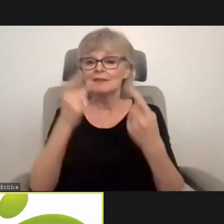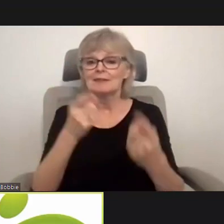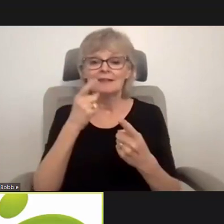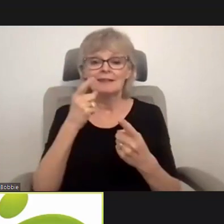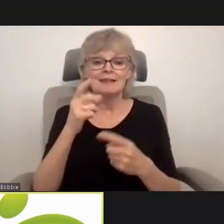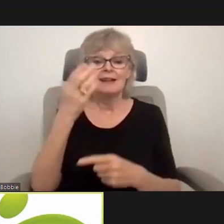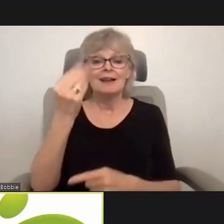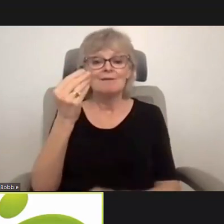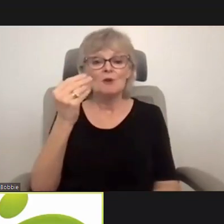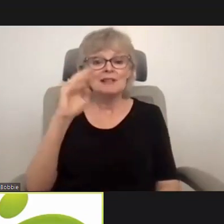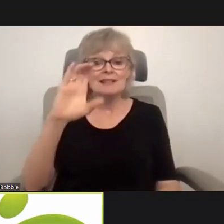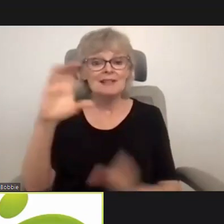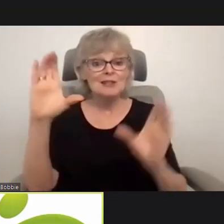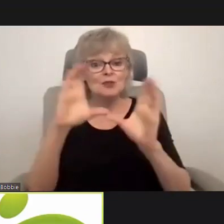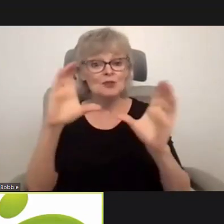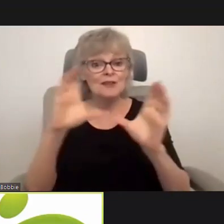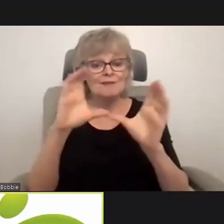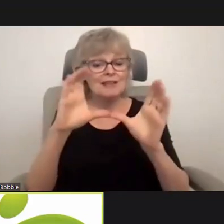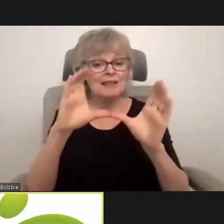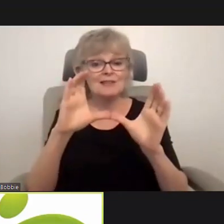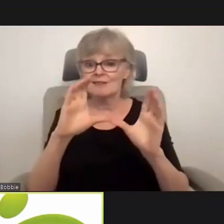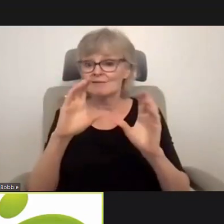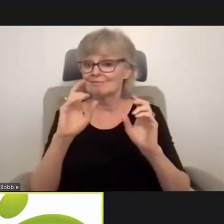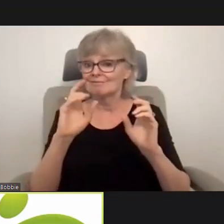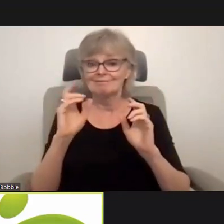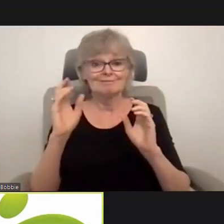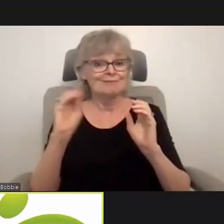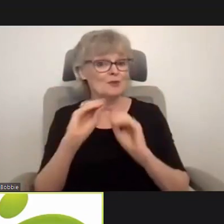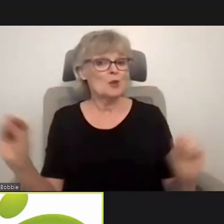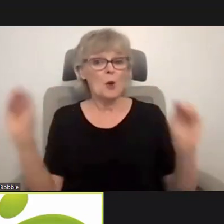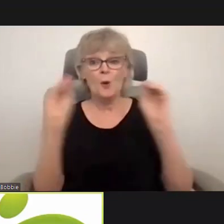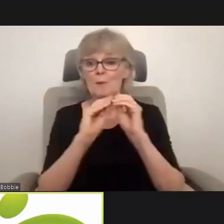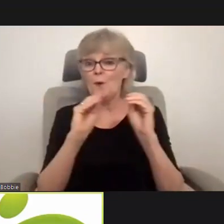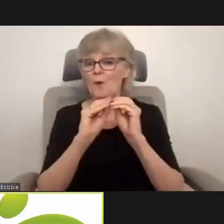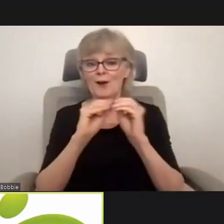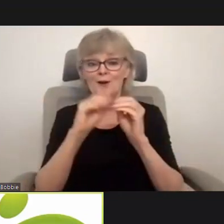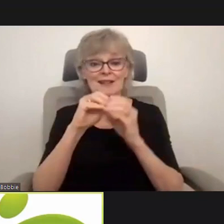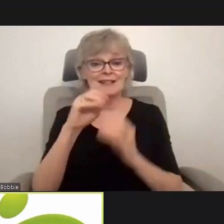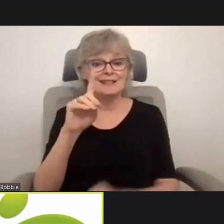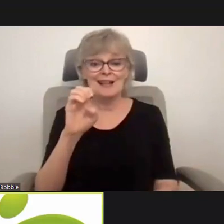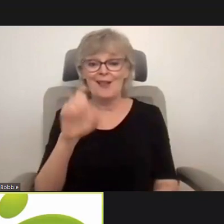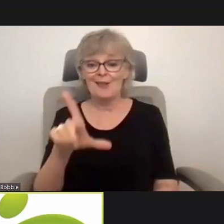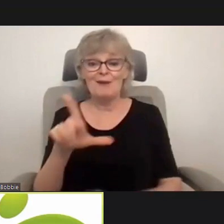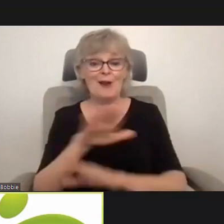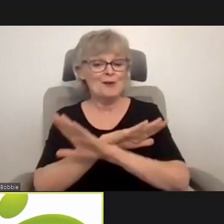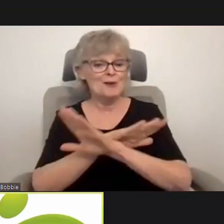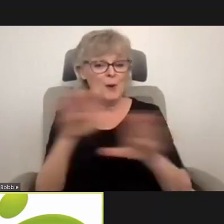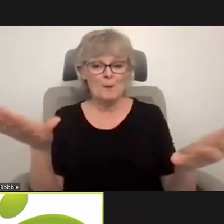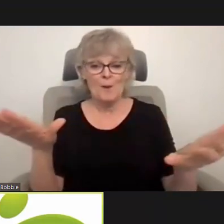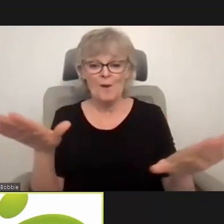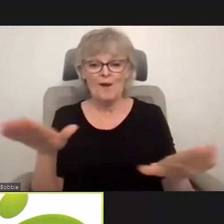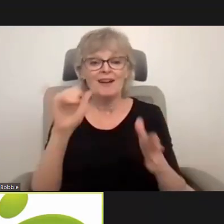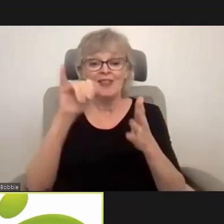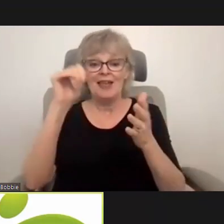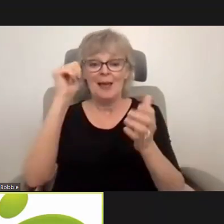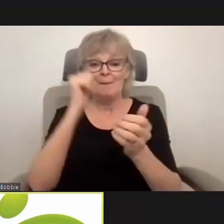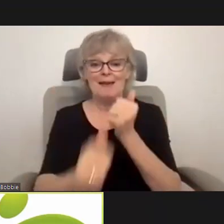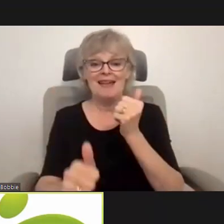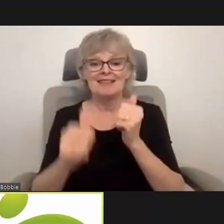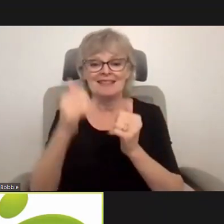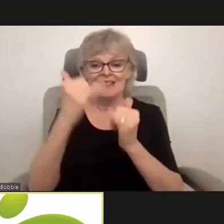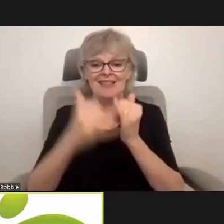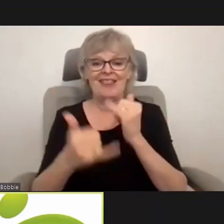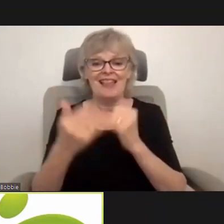14C certificates are no more in Delaware. No more 14C certificates. That passed on the last day